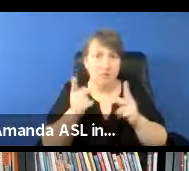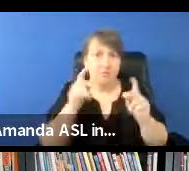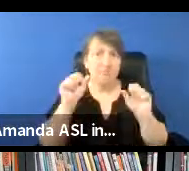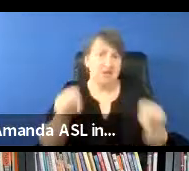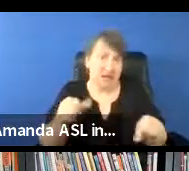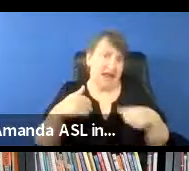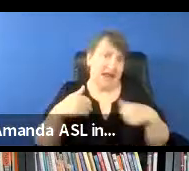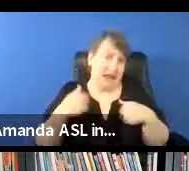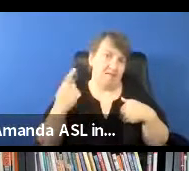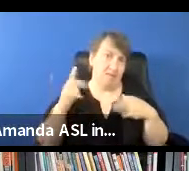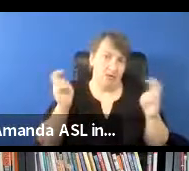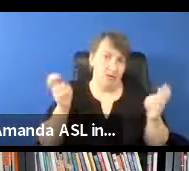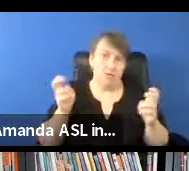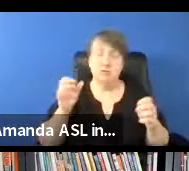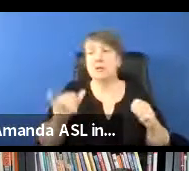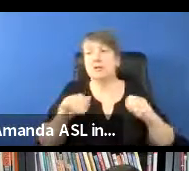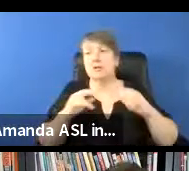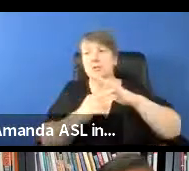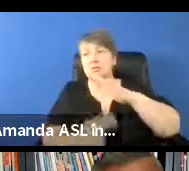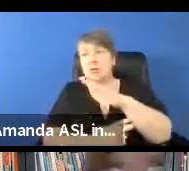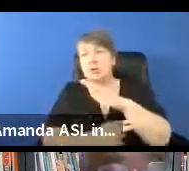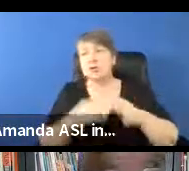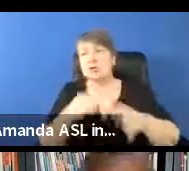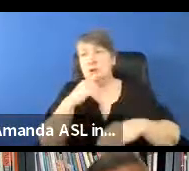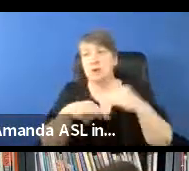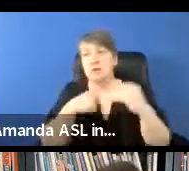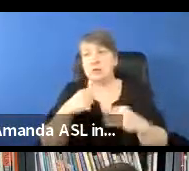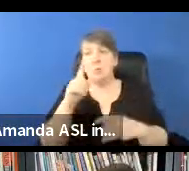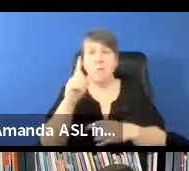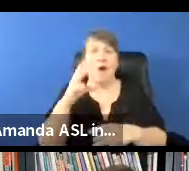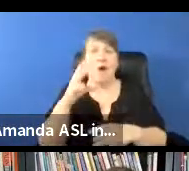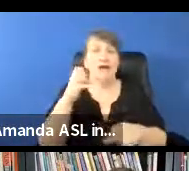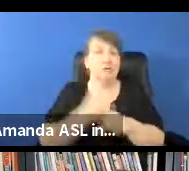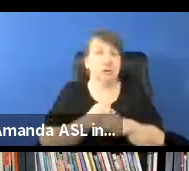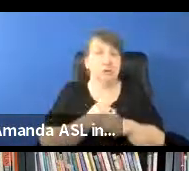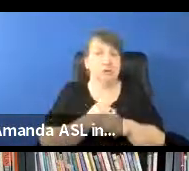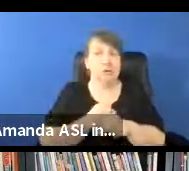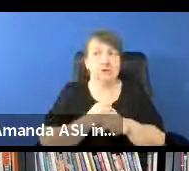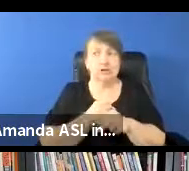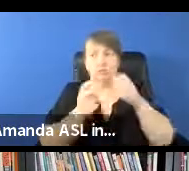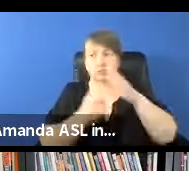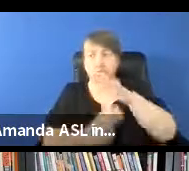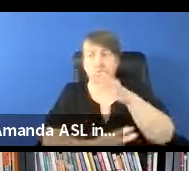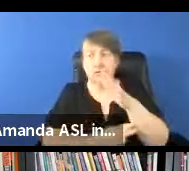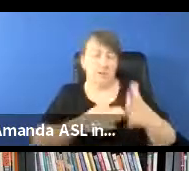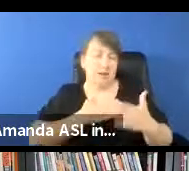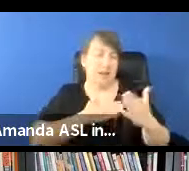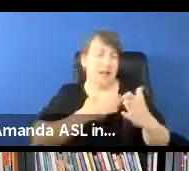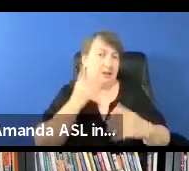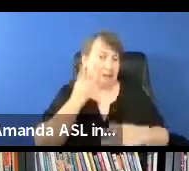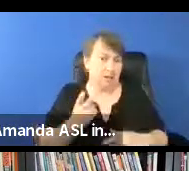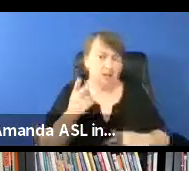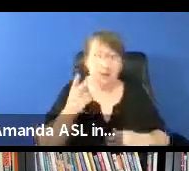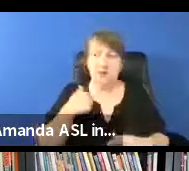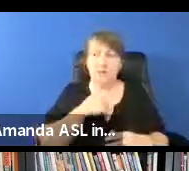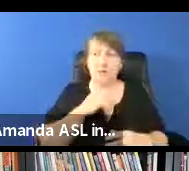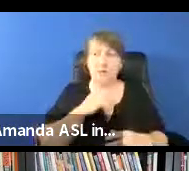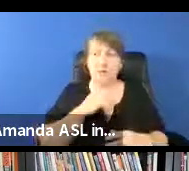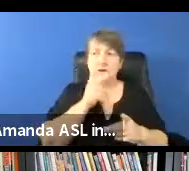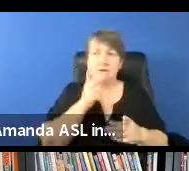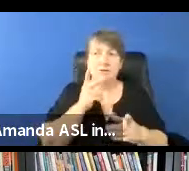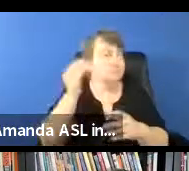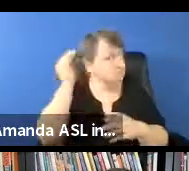one. And this bridge, we talked about it being a 100-year bridge. So I'm glad to see that we're going to keep that